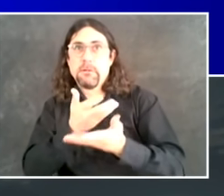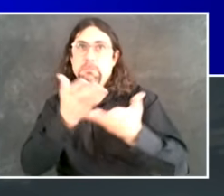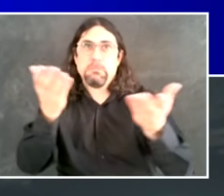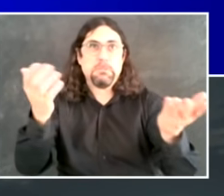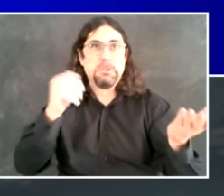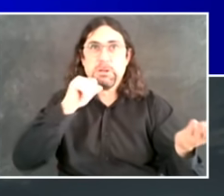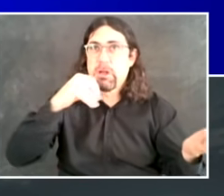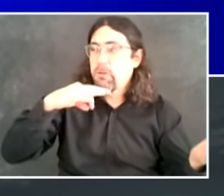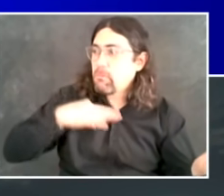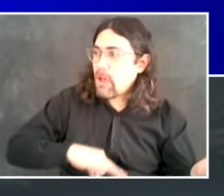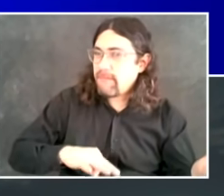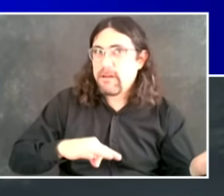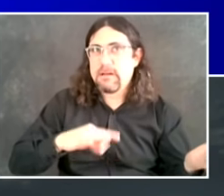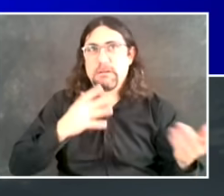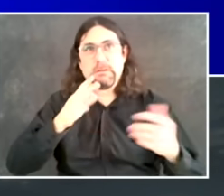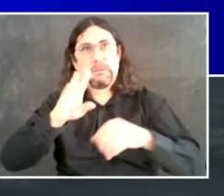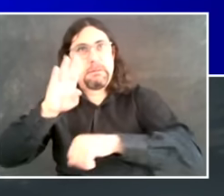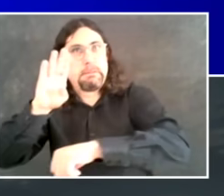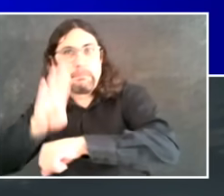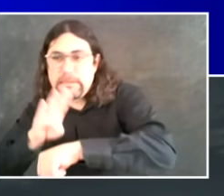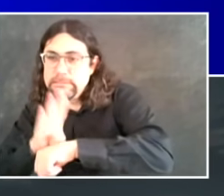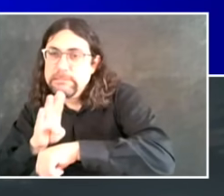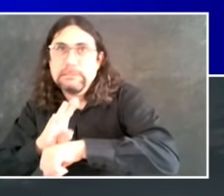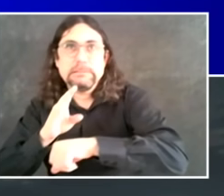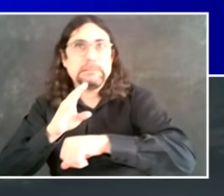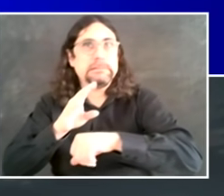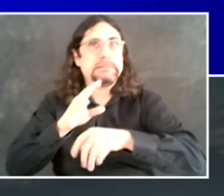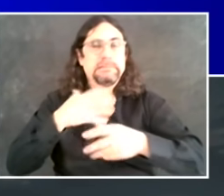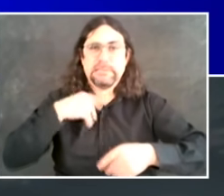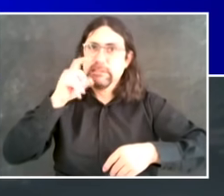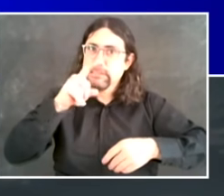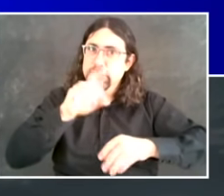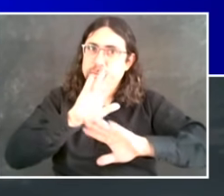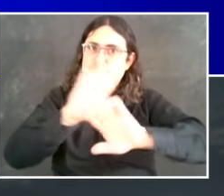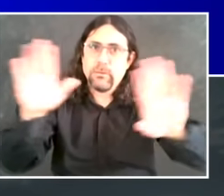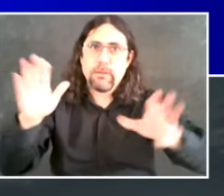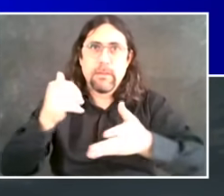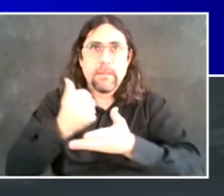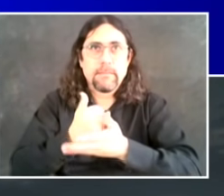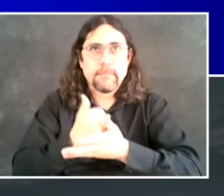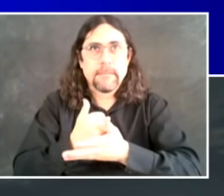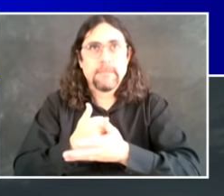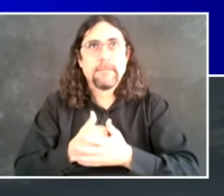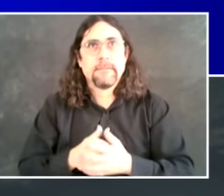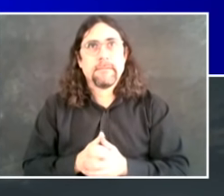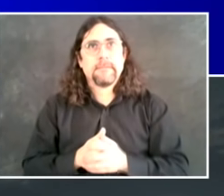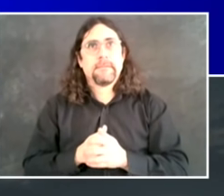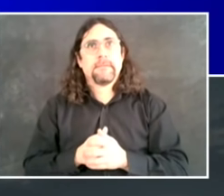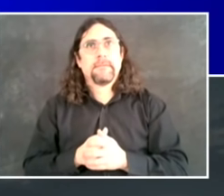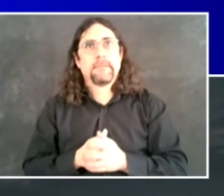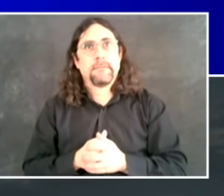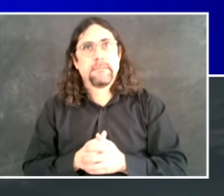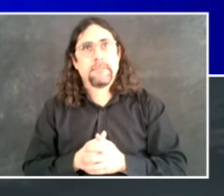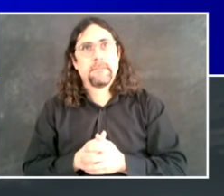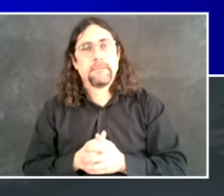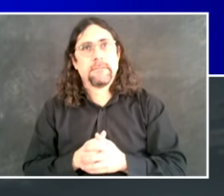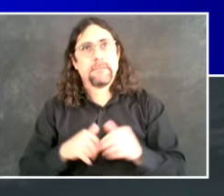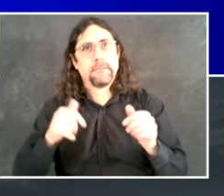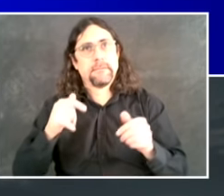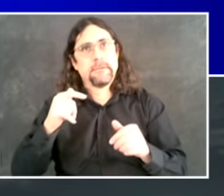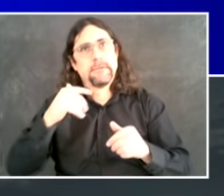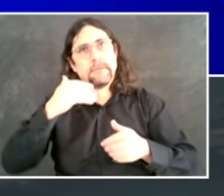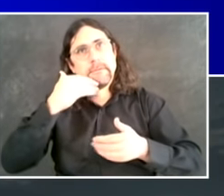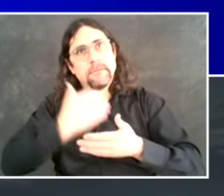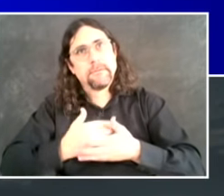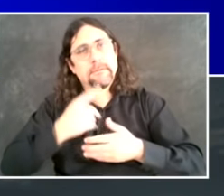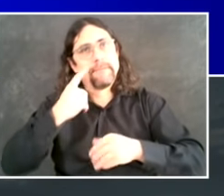don't have the ability to operate normally. We want to bring you back into play as part of this very noble effort to feed your fellow New Yorkers. We would love